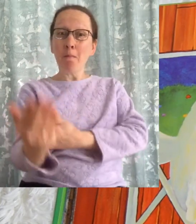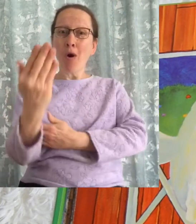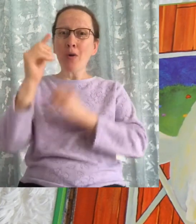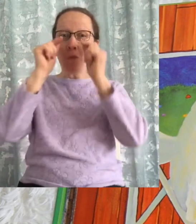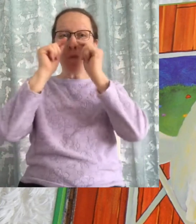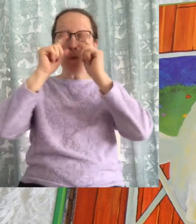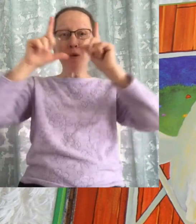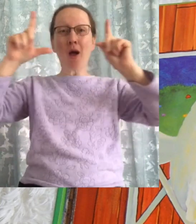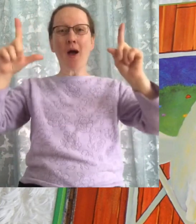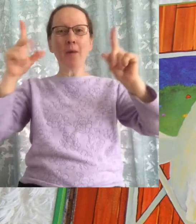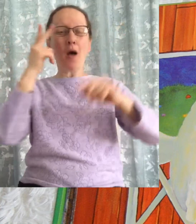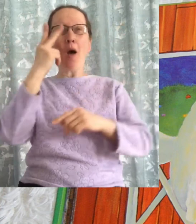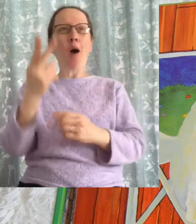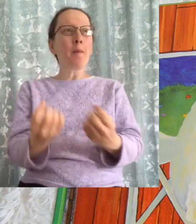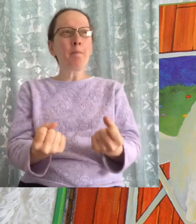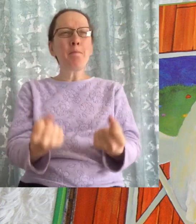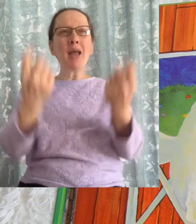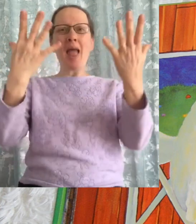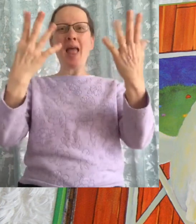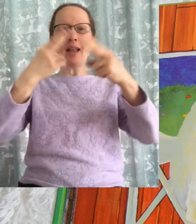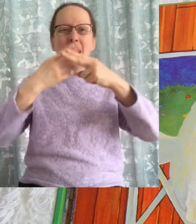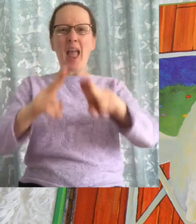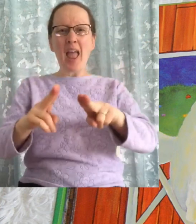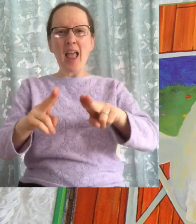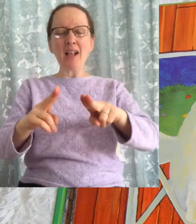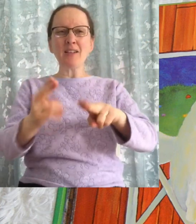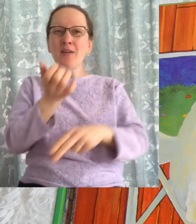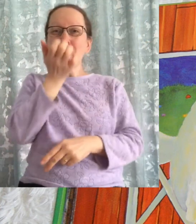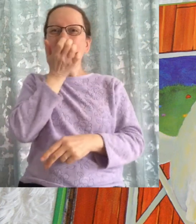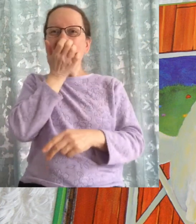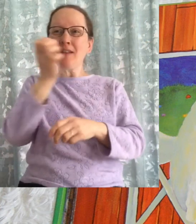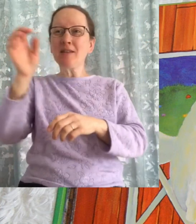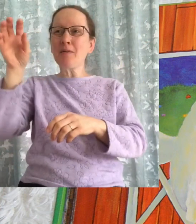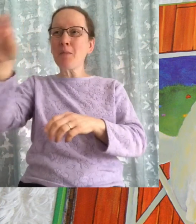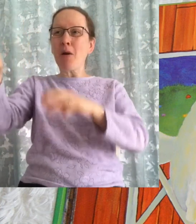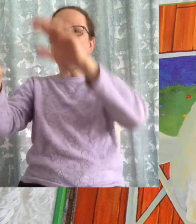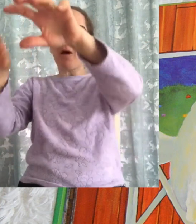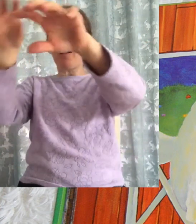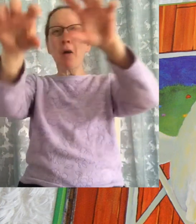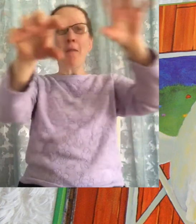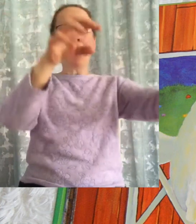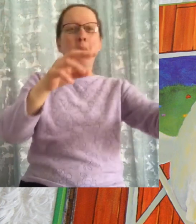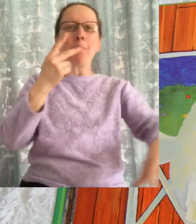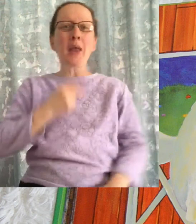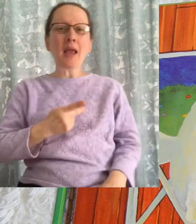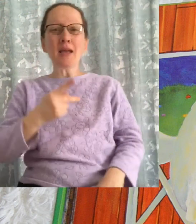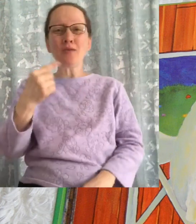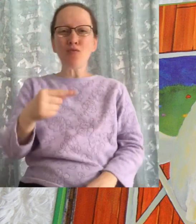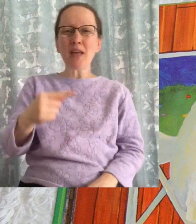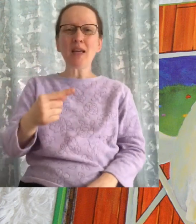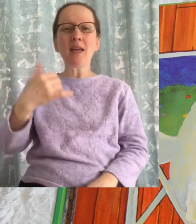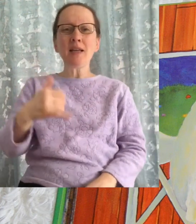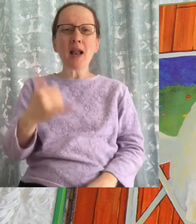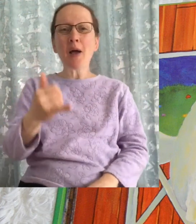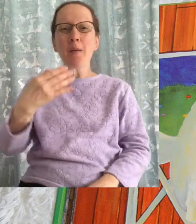She awoke the next morning just before dawn to see dozens and dozens of eggs on each lawn.